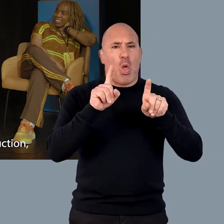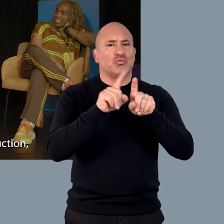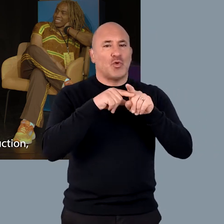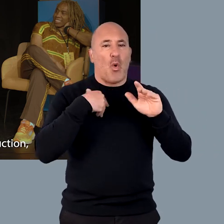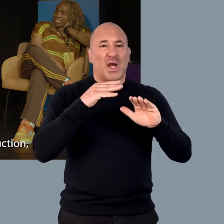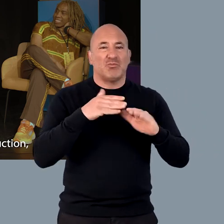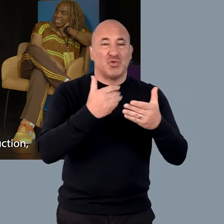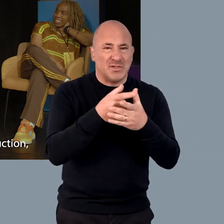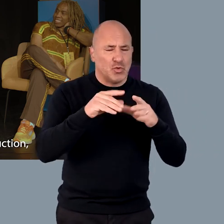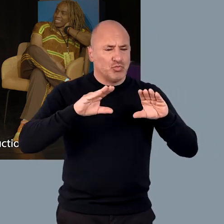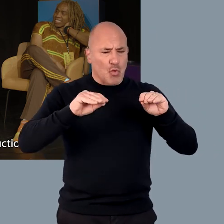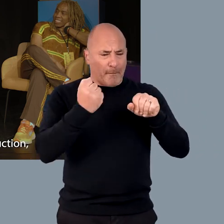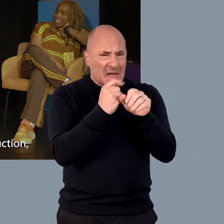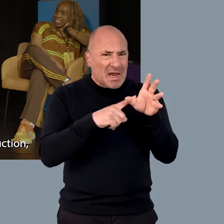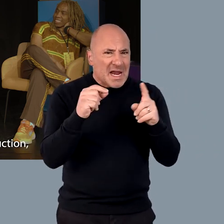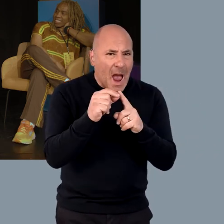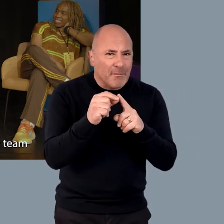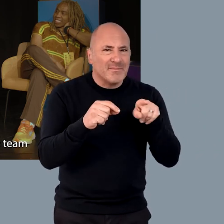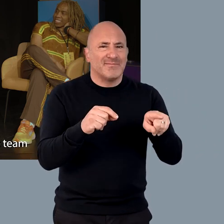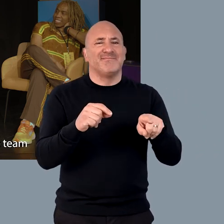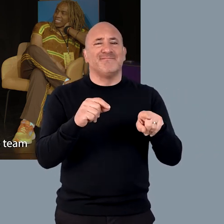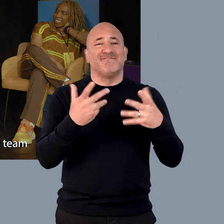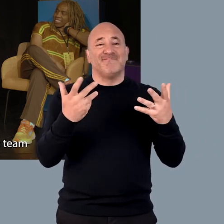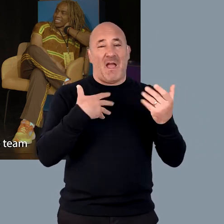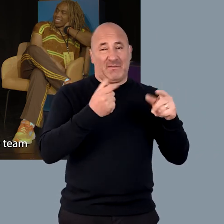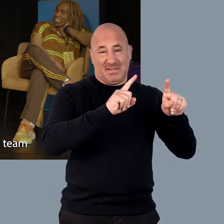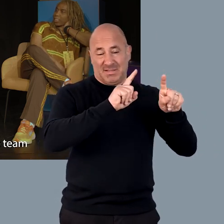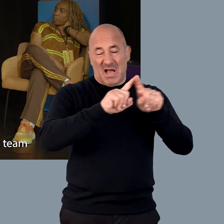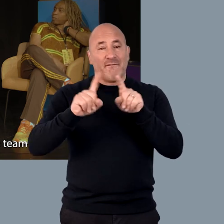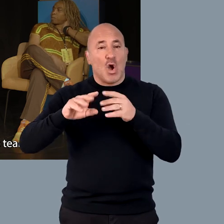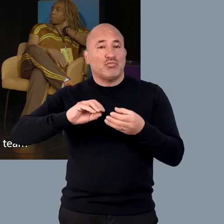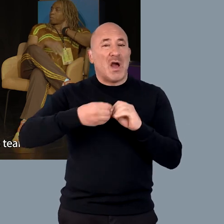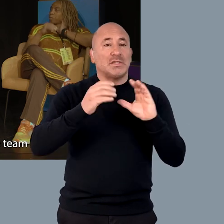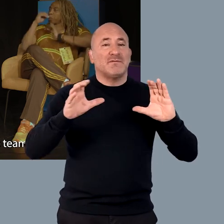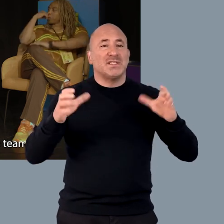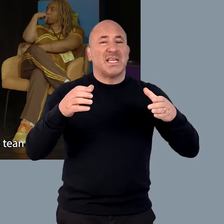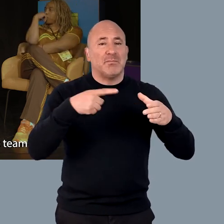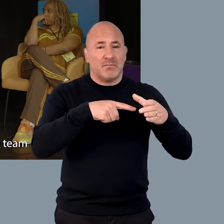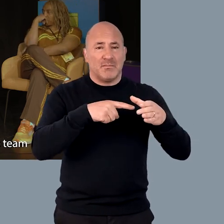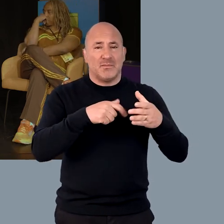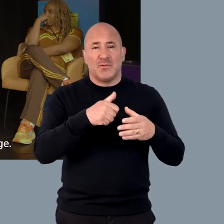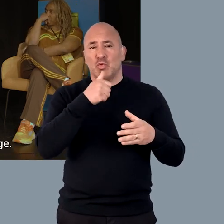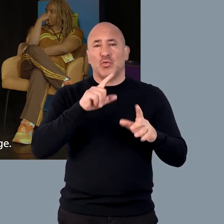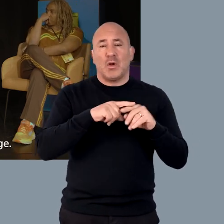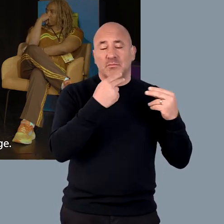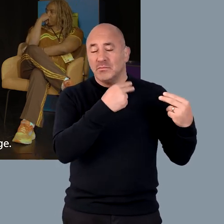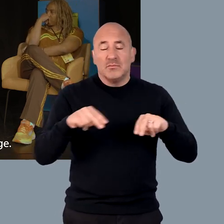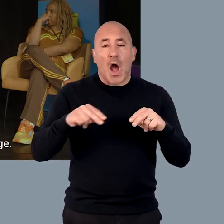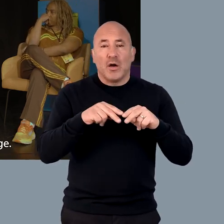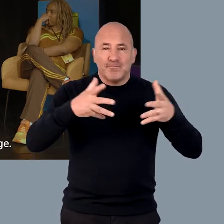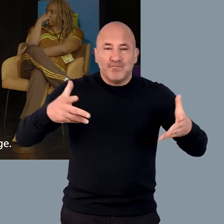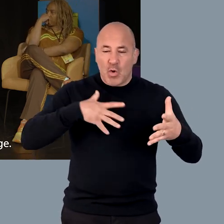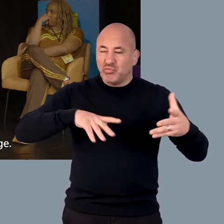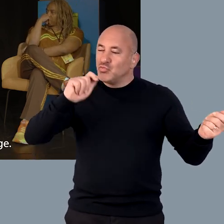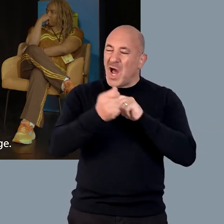that we also, as in the introduction, said Stopgap is driven by a diverse creative team who use dance